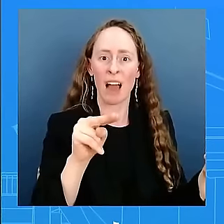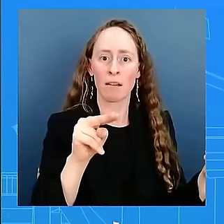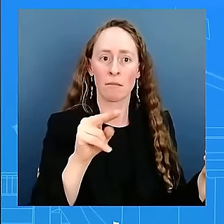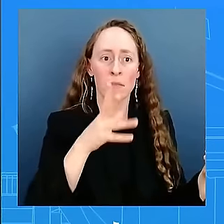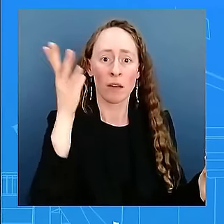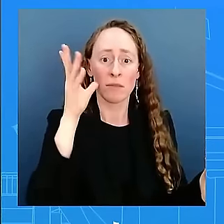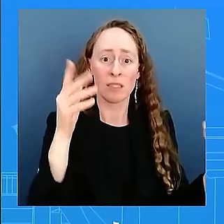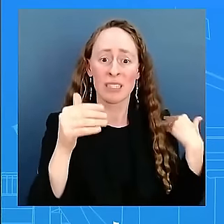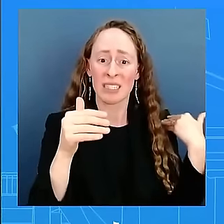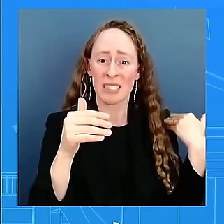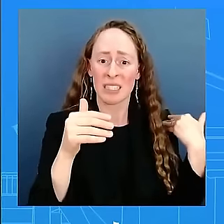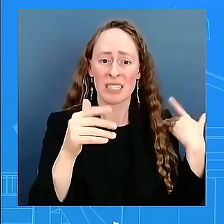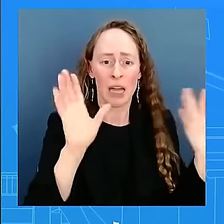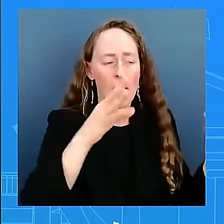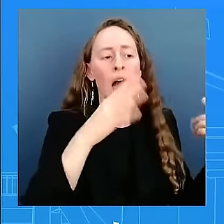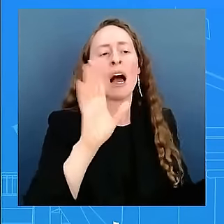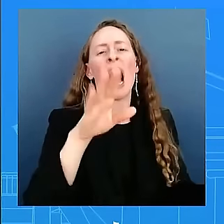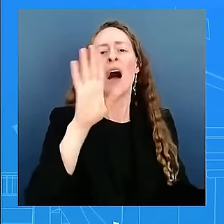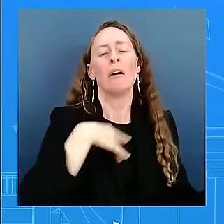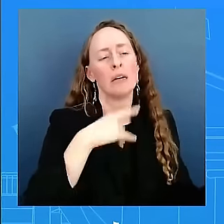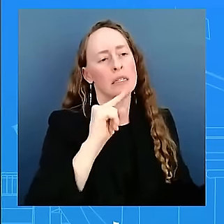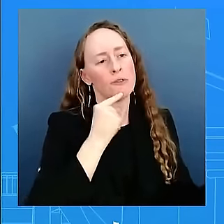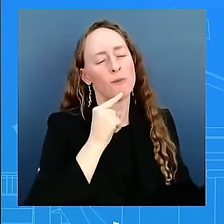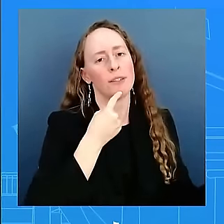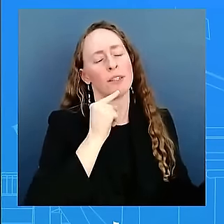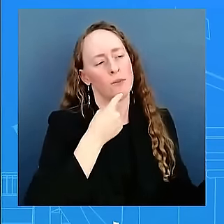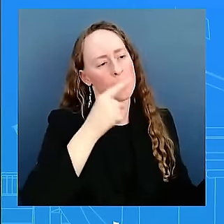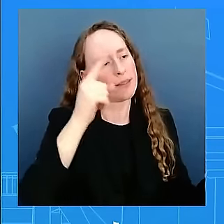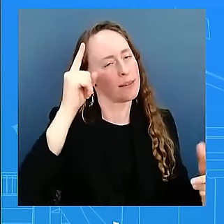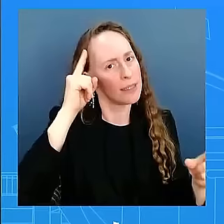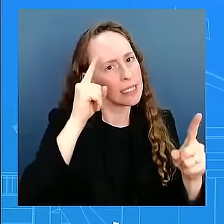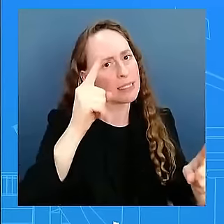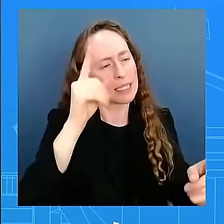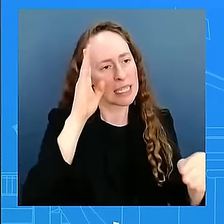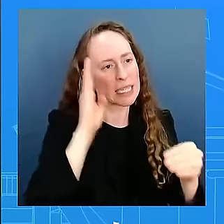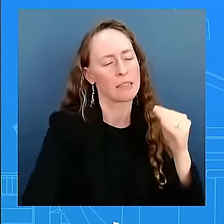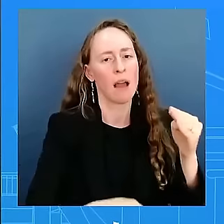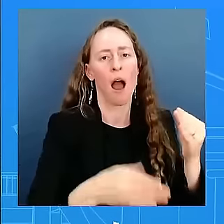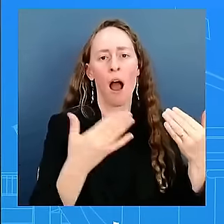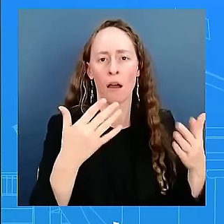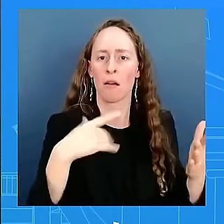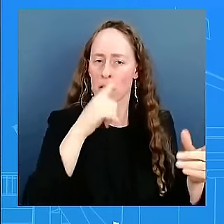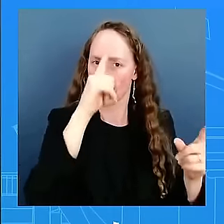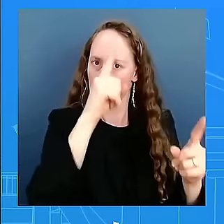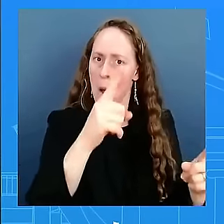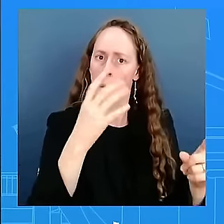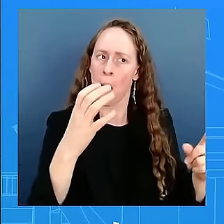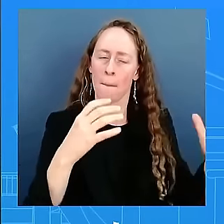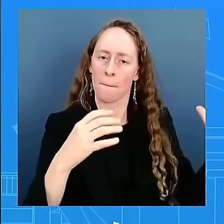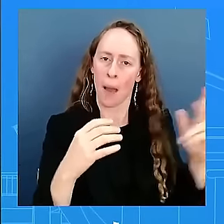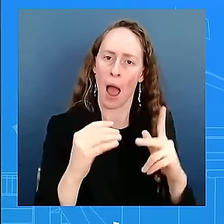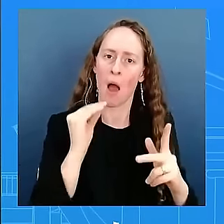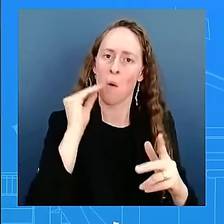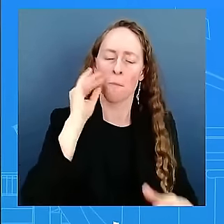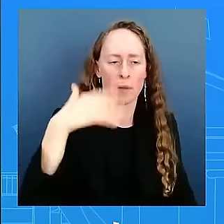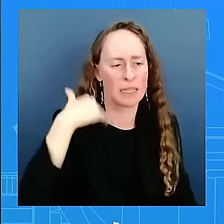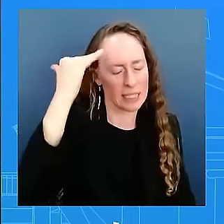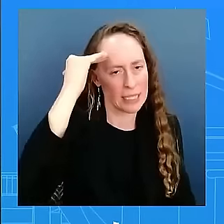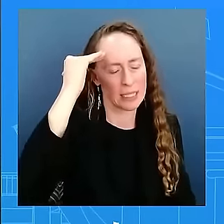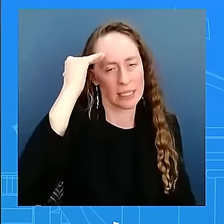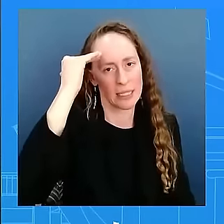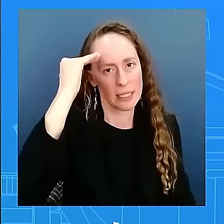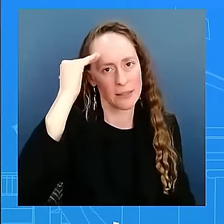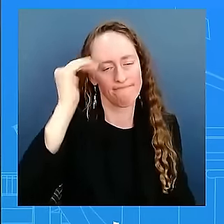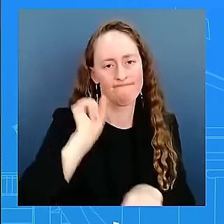done, even in light of that tragic news, and that we were going to work day and night to get to this day. And so that